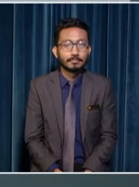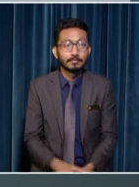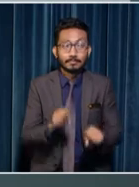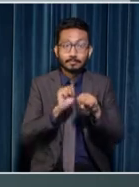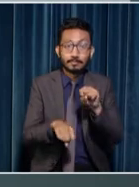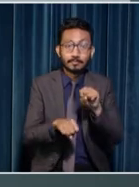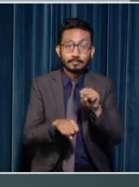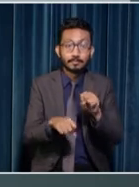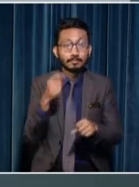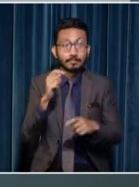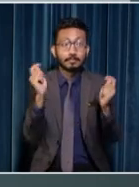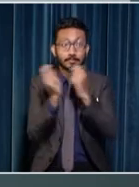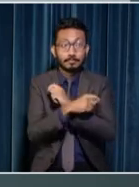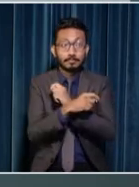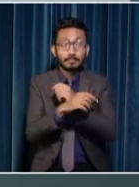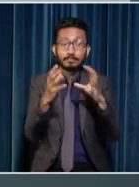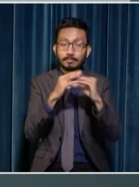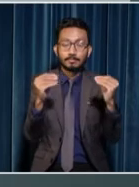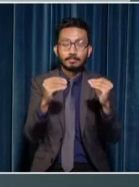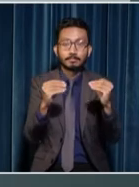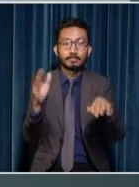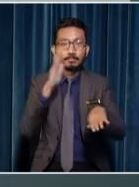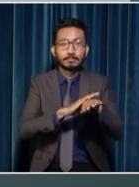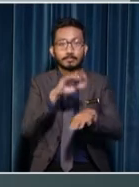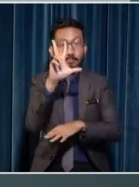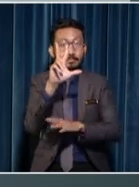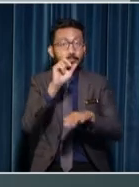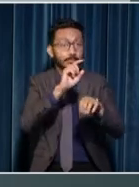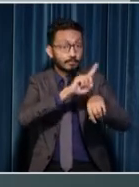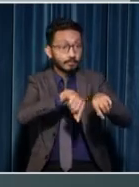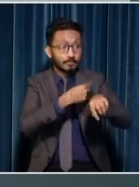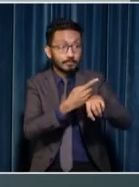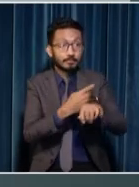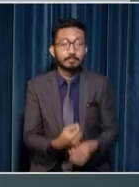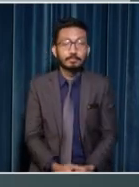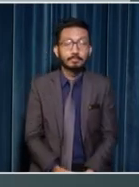So, the competition ends at 3 o'clock.